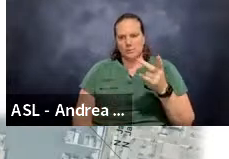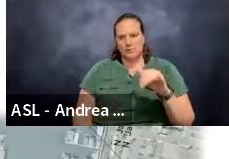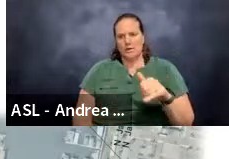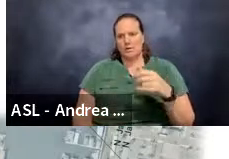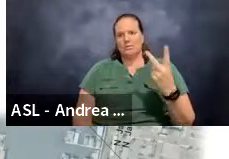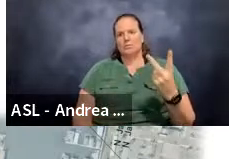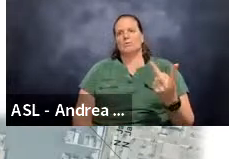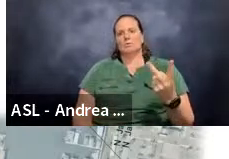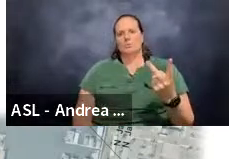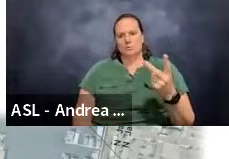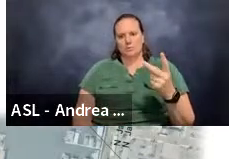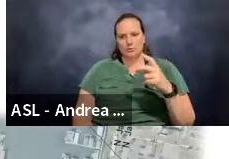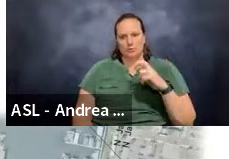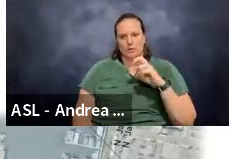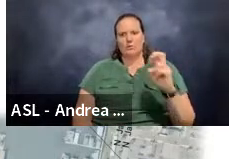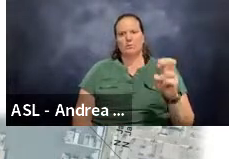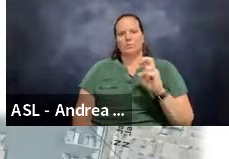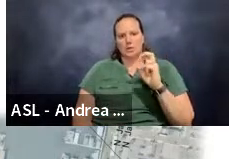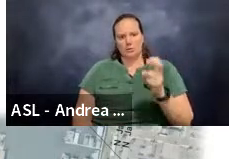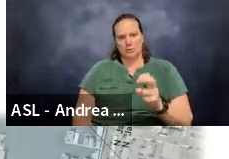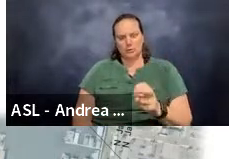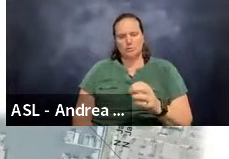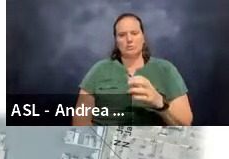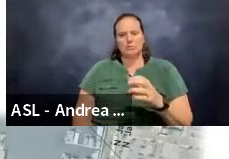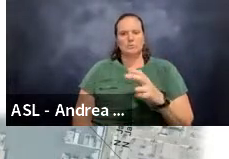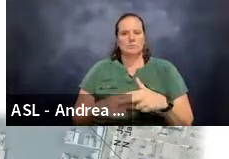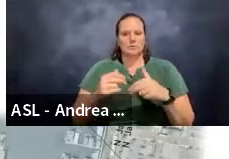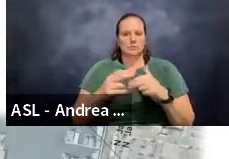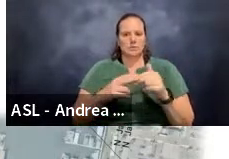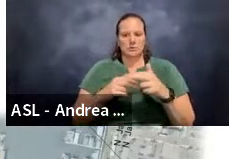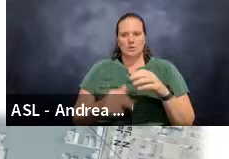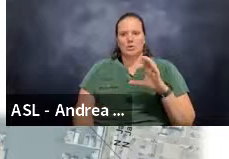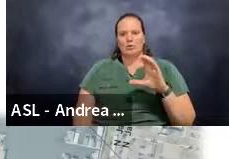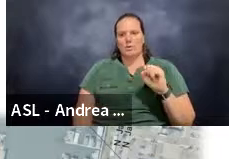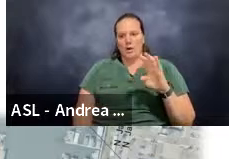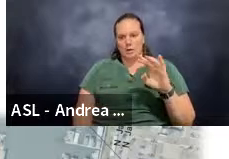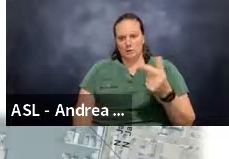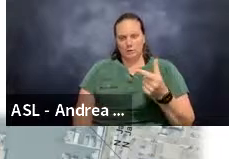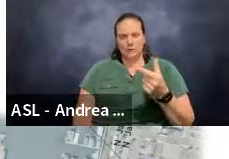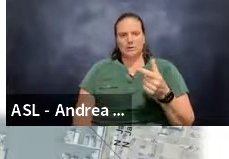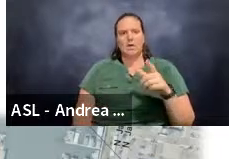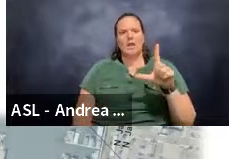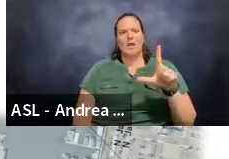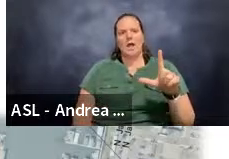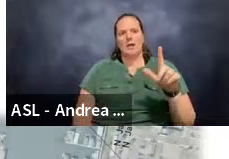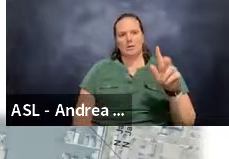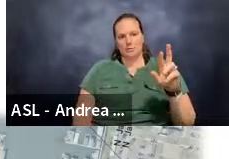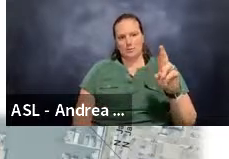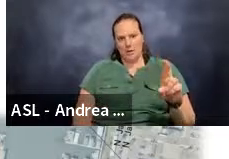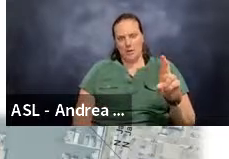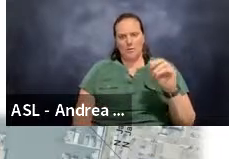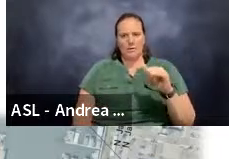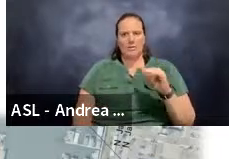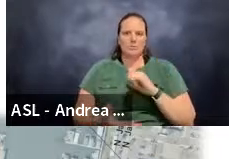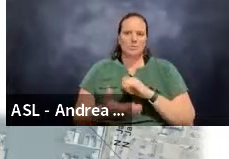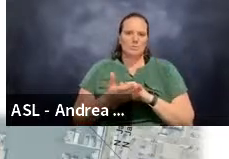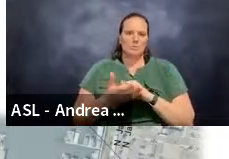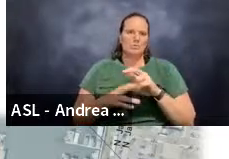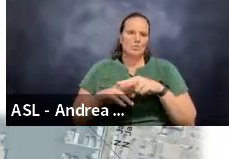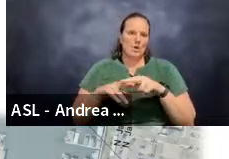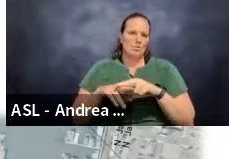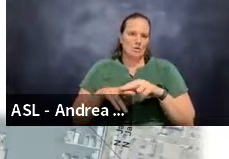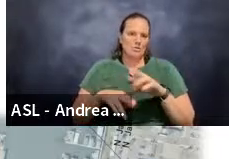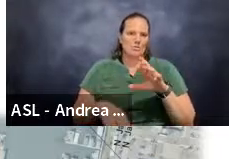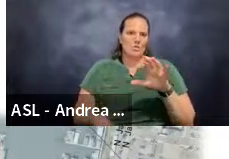2 active transportation facility crossings of the light rail with those little railroad crossing